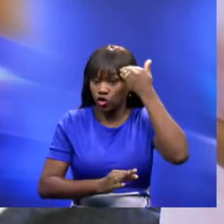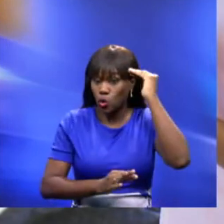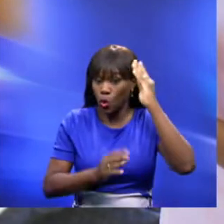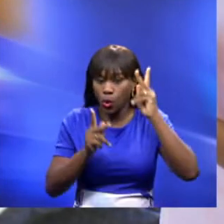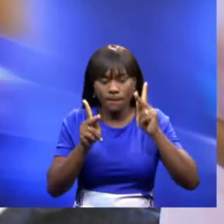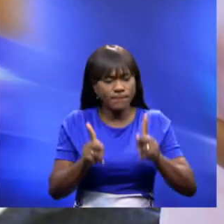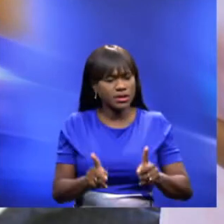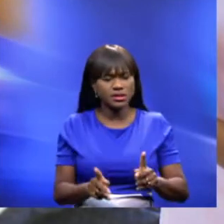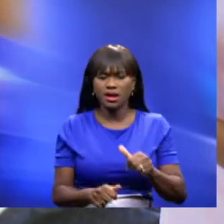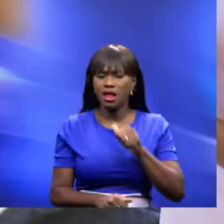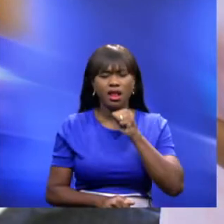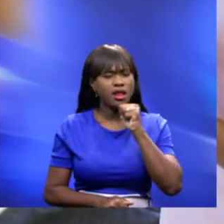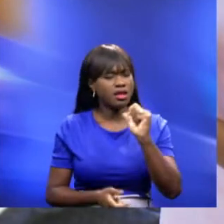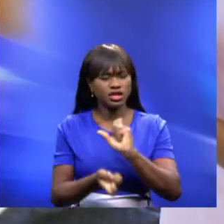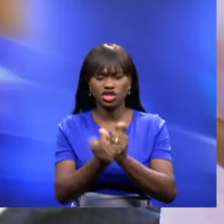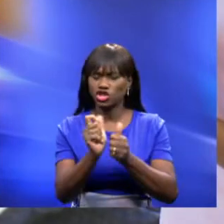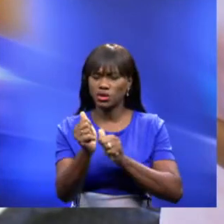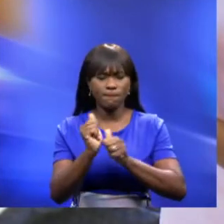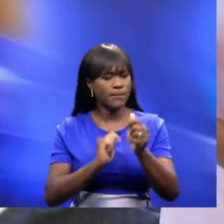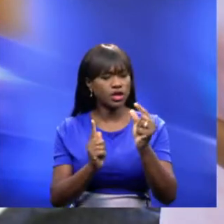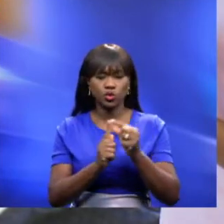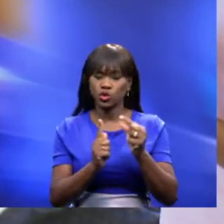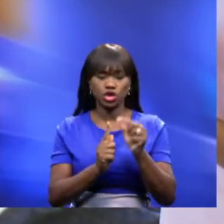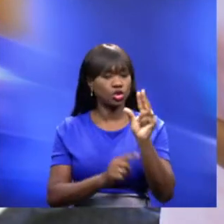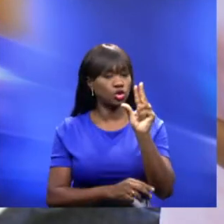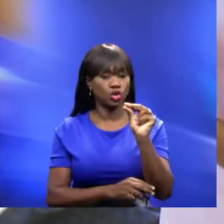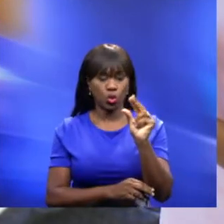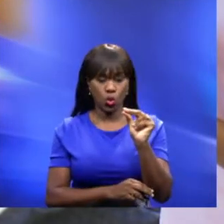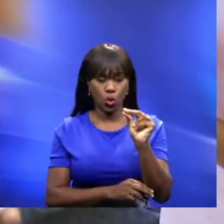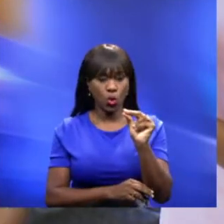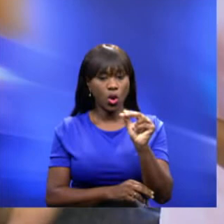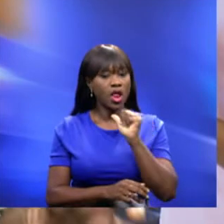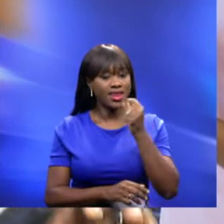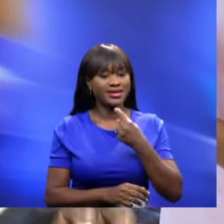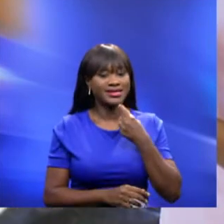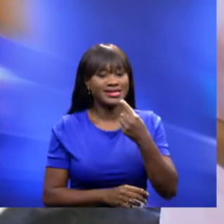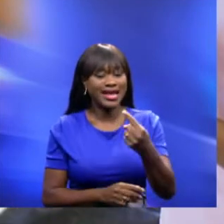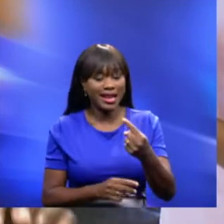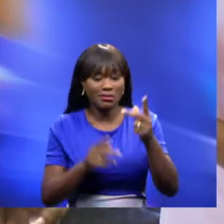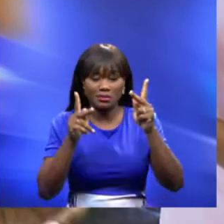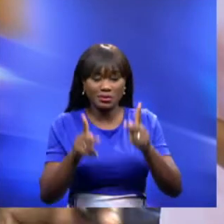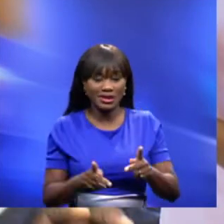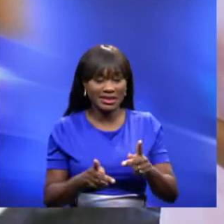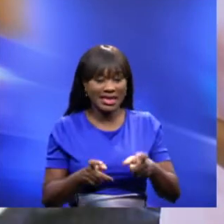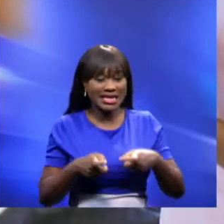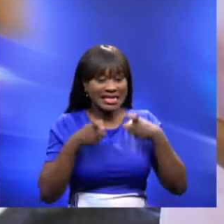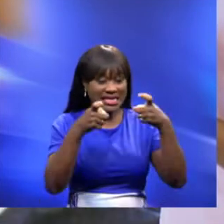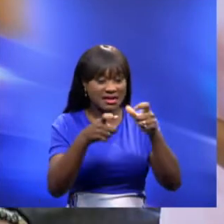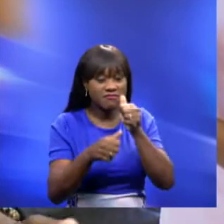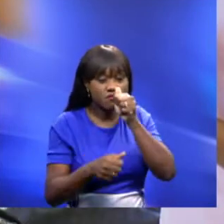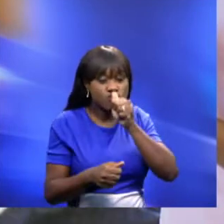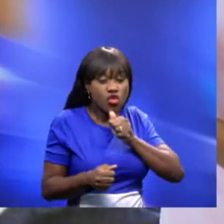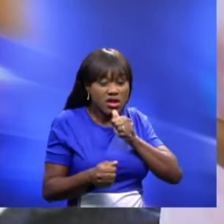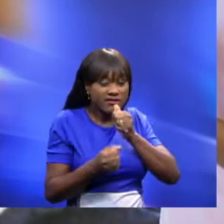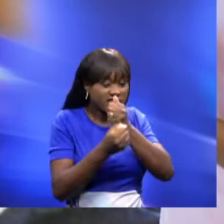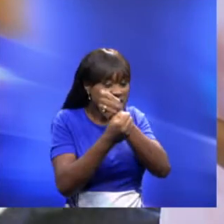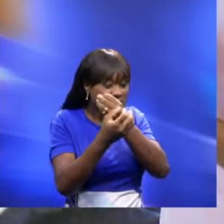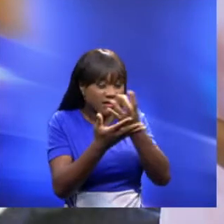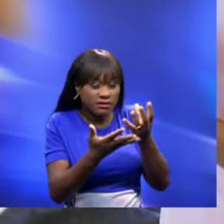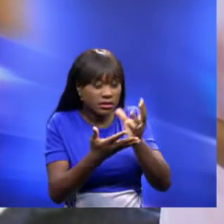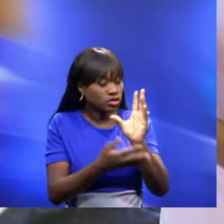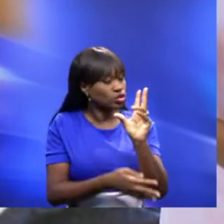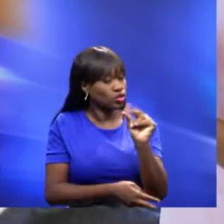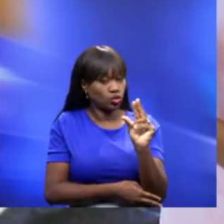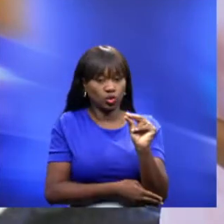change your password. Persons should not do that. Change their password, allow them to give out their information or give out their personal information, especially to persons that they don't